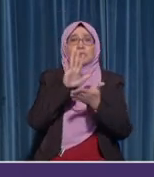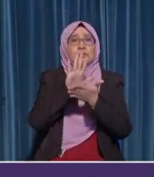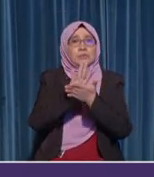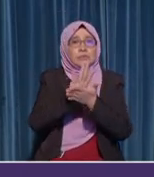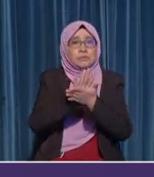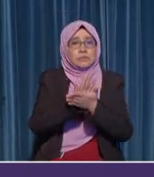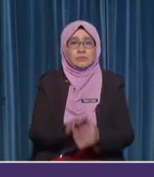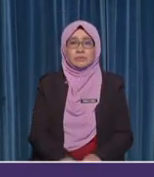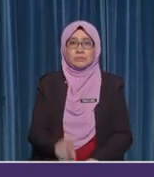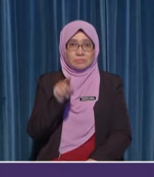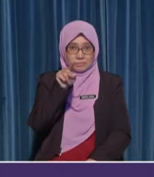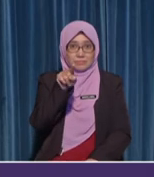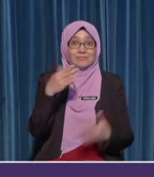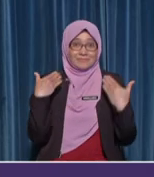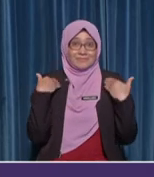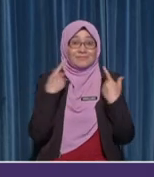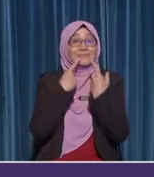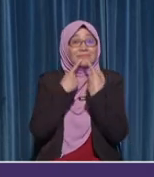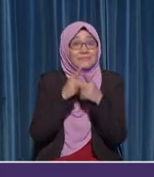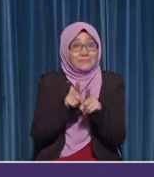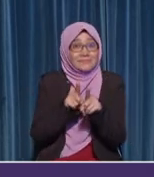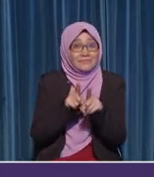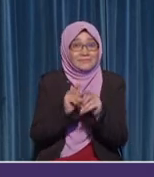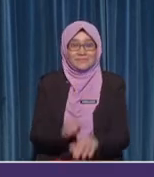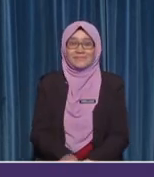you have the answer?